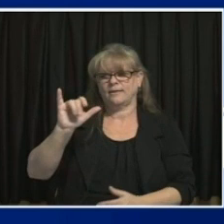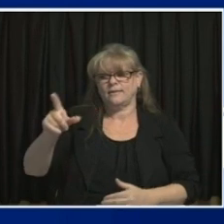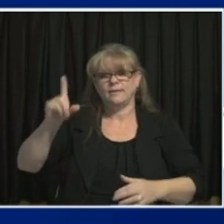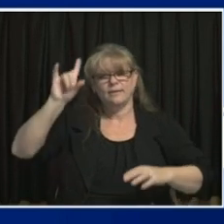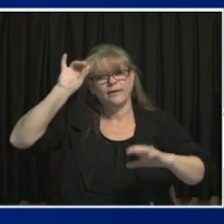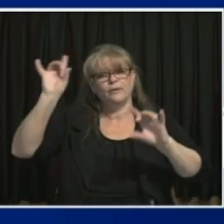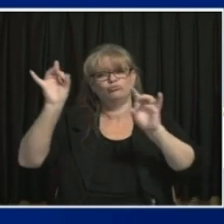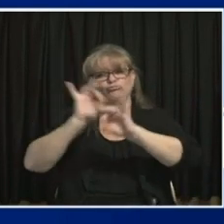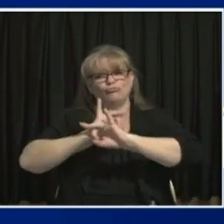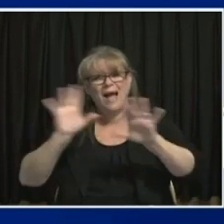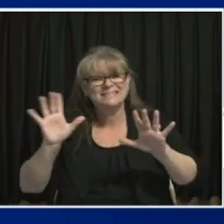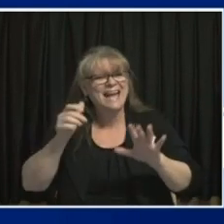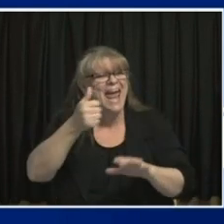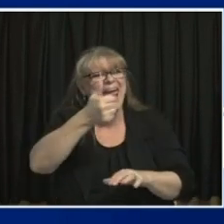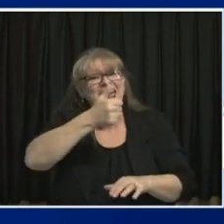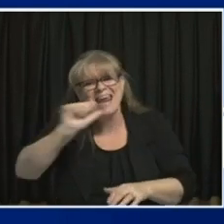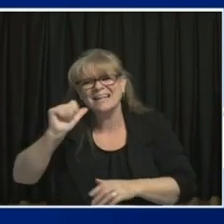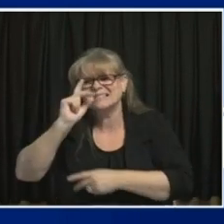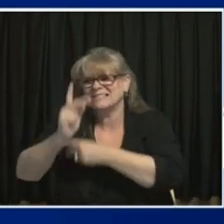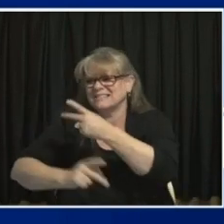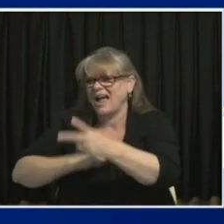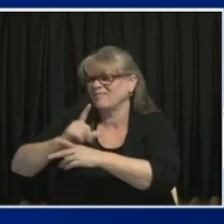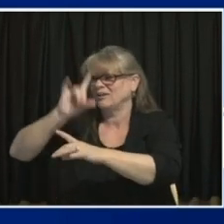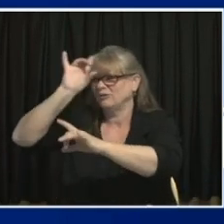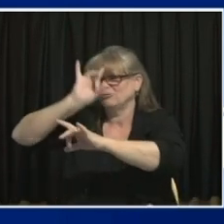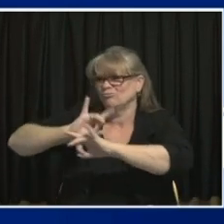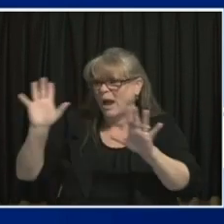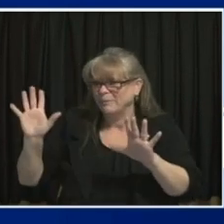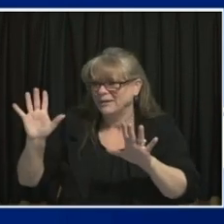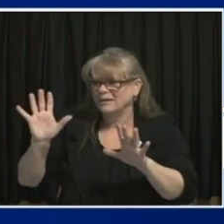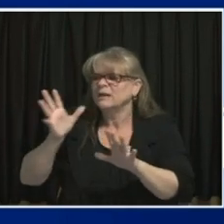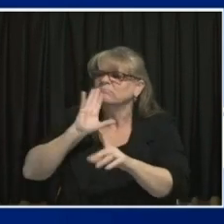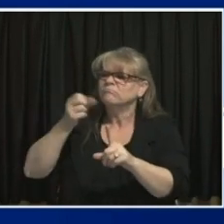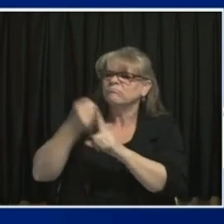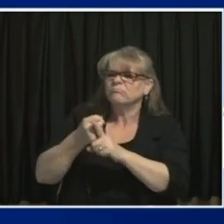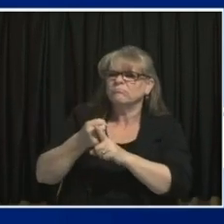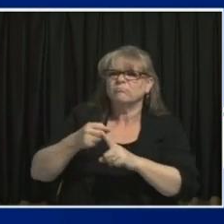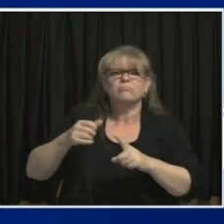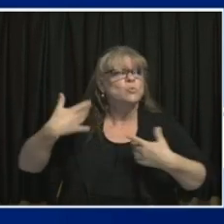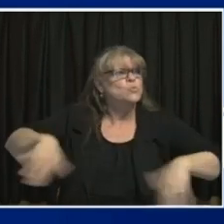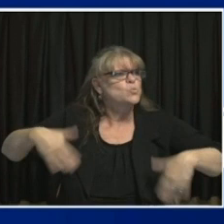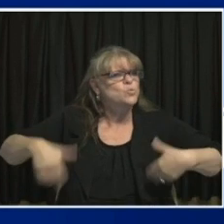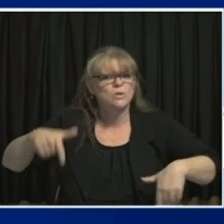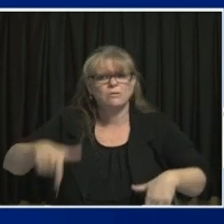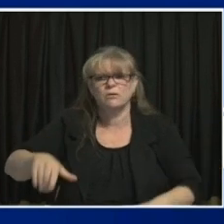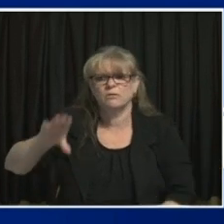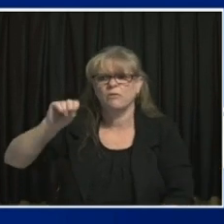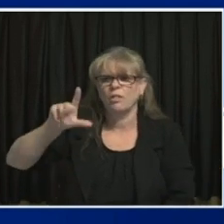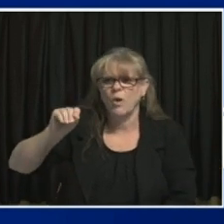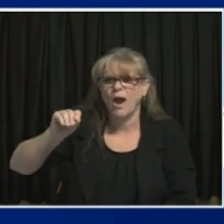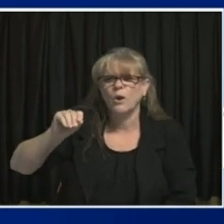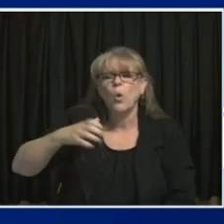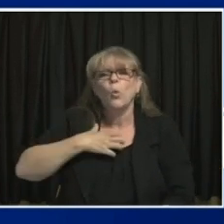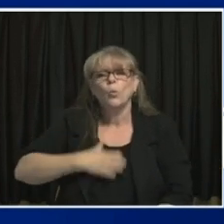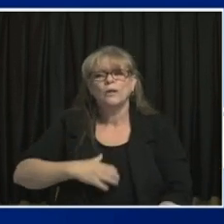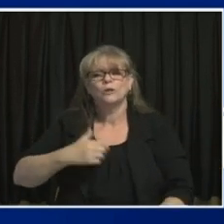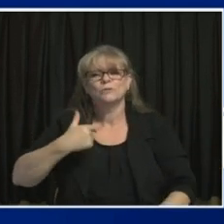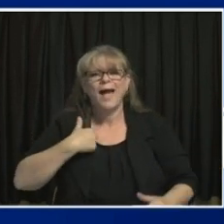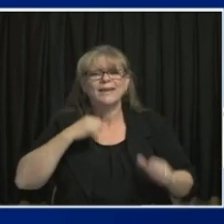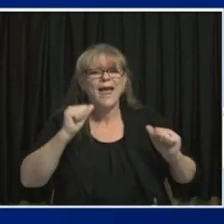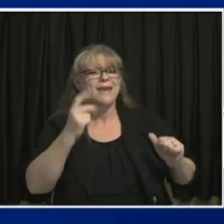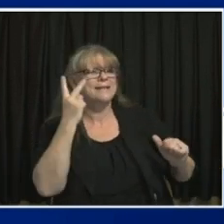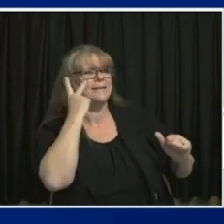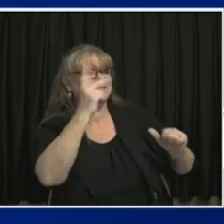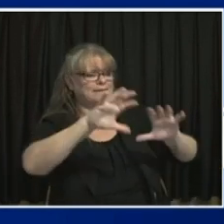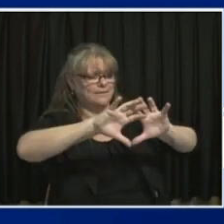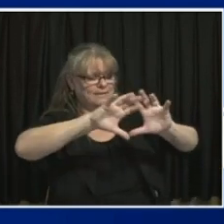life, or that our state has faced in our time, that we had tomorrow's data today, that we had next week's data this week, that we had next